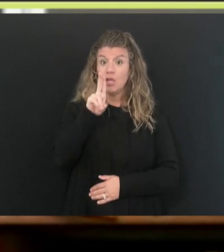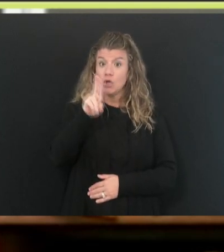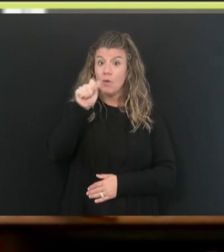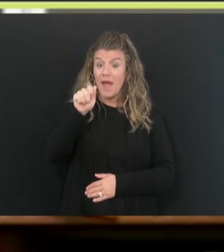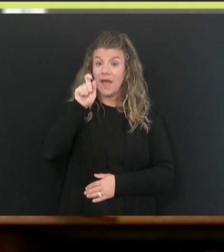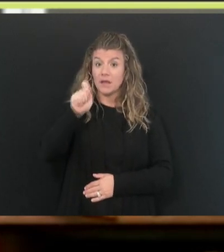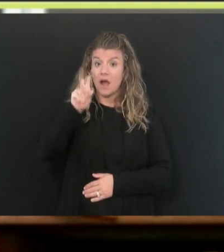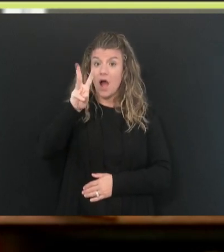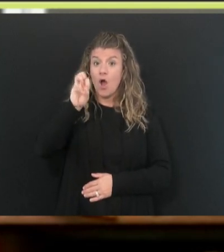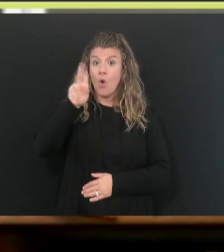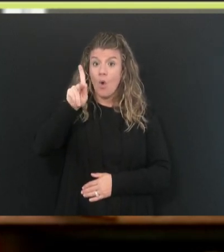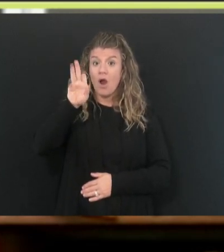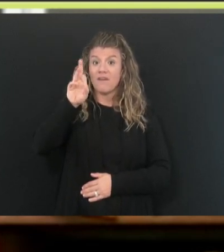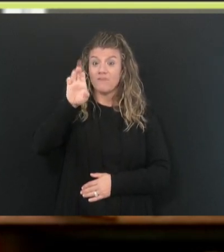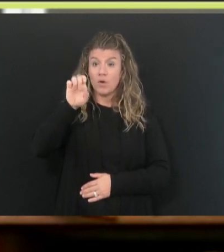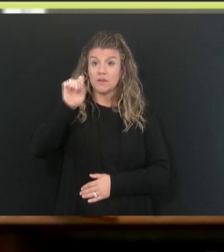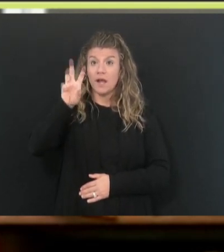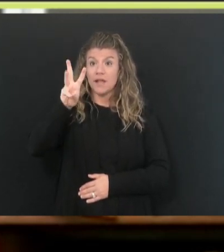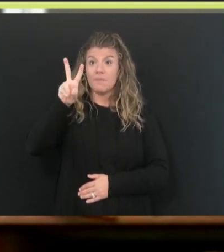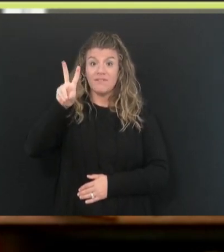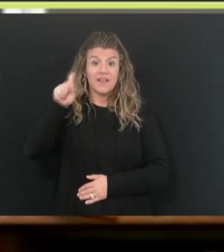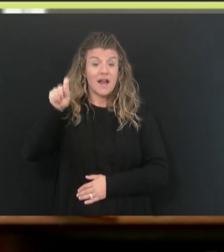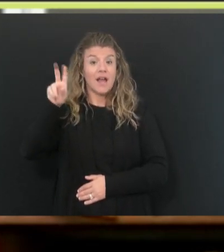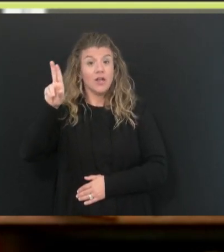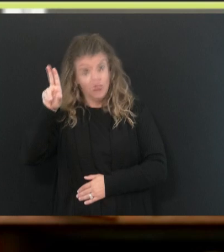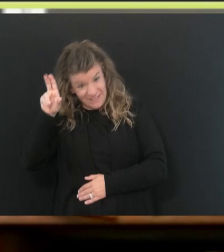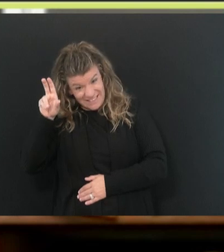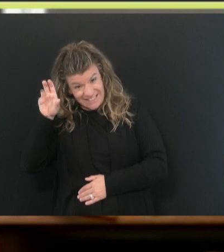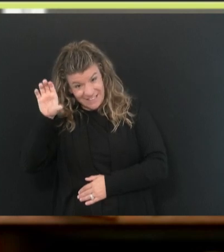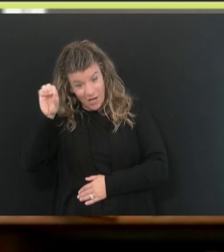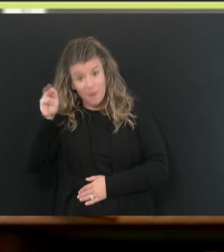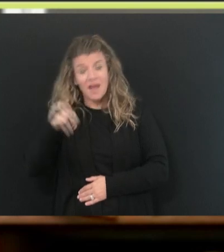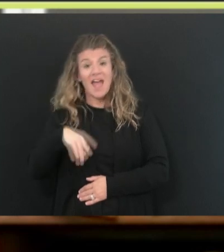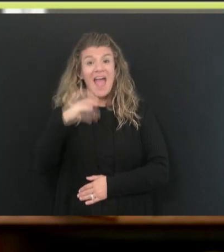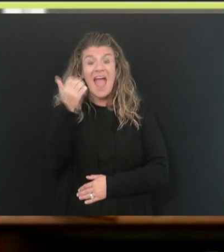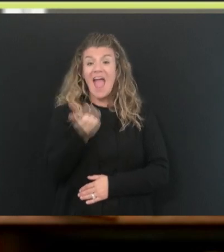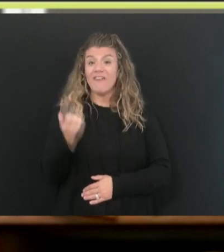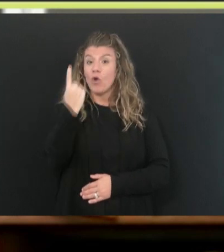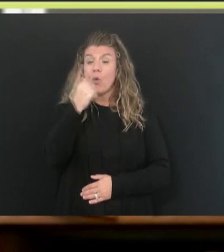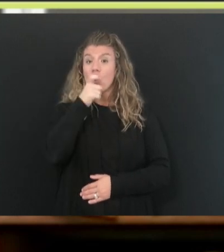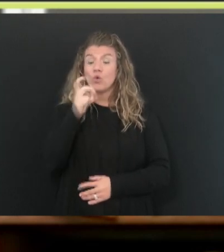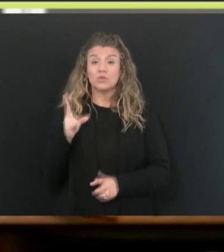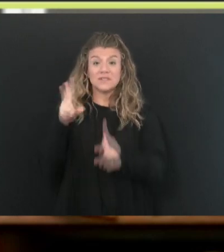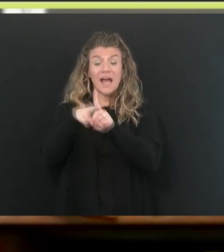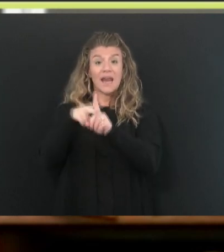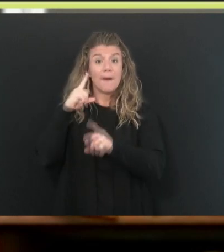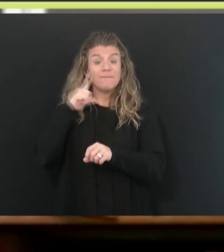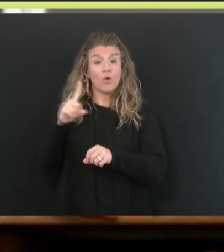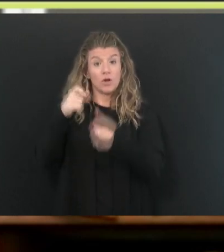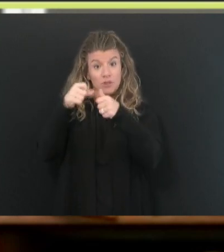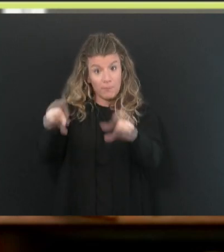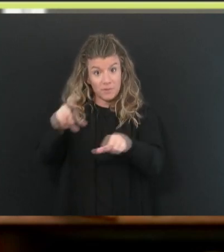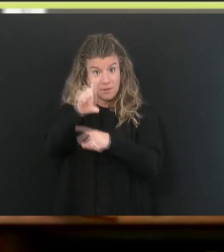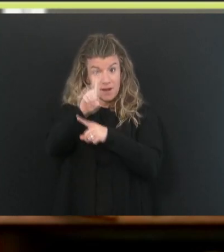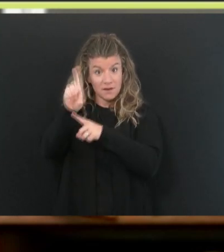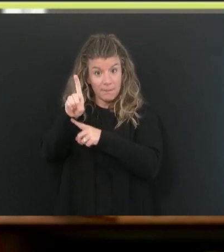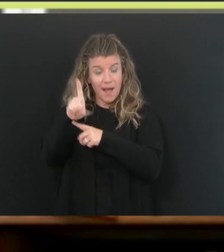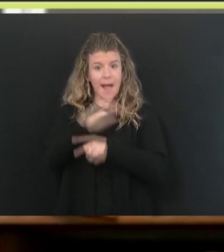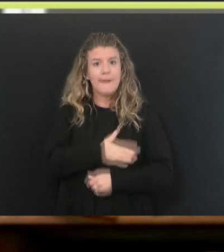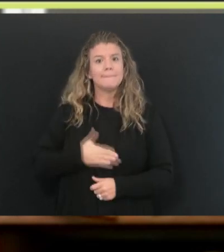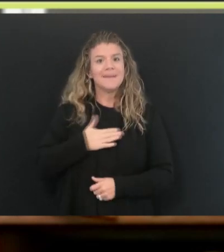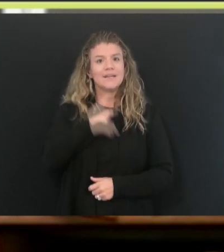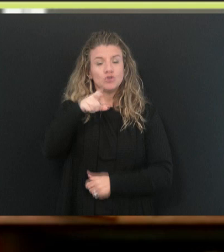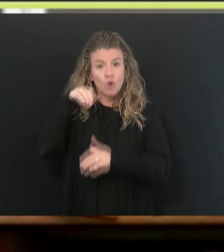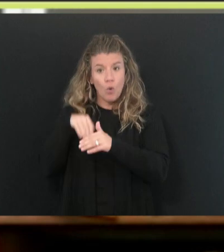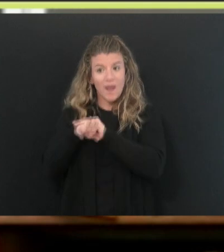pua.workforcewv.org. In order to prevent the possibility of future delays, everyone that signed up for direct deposit, please enter the PUA